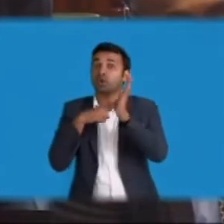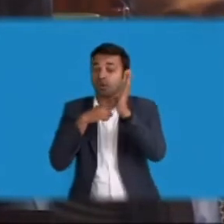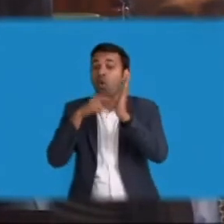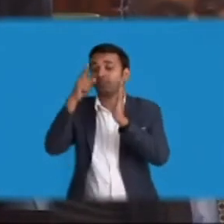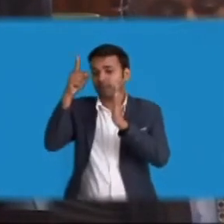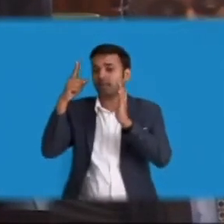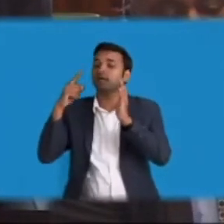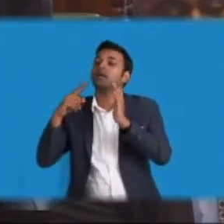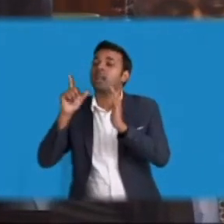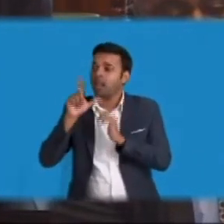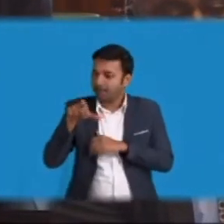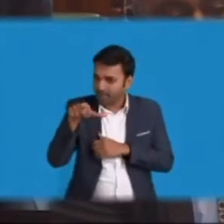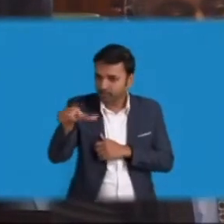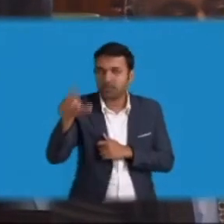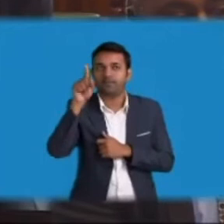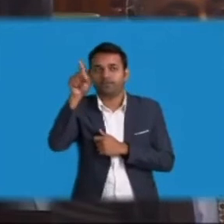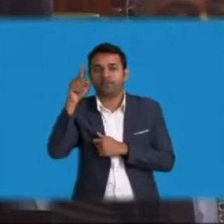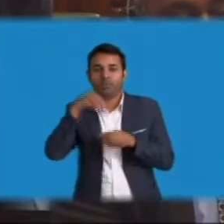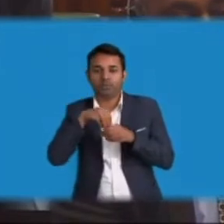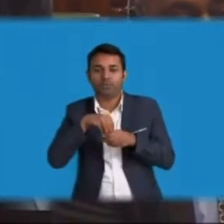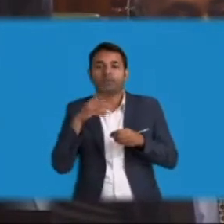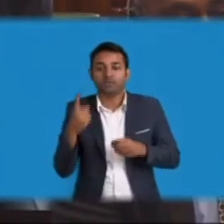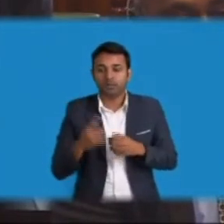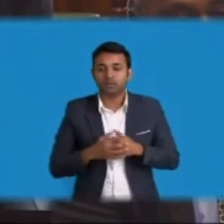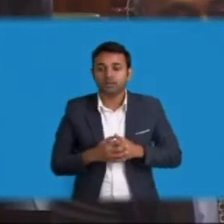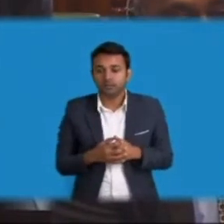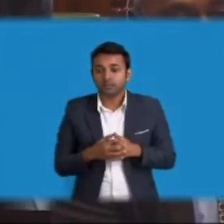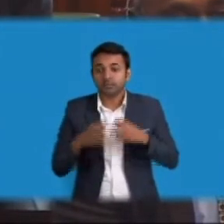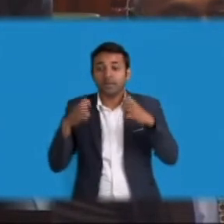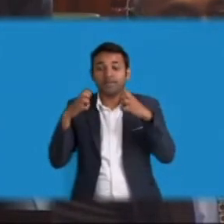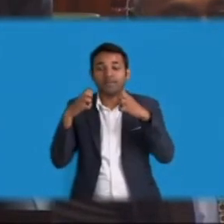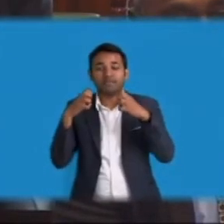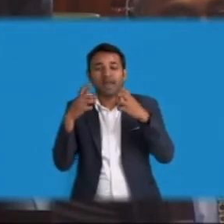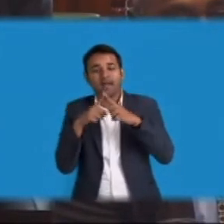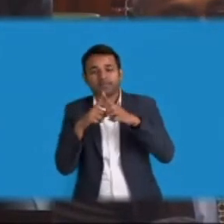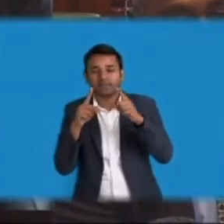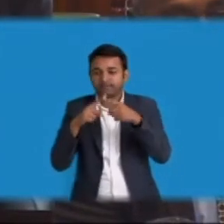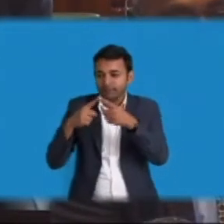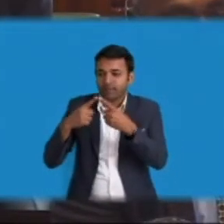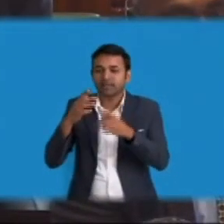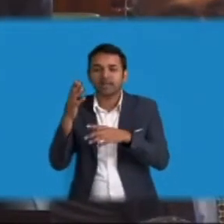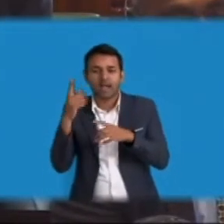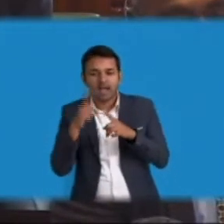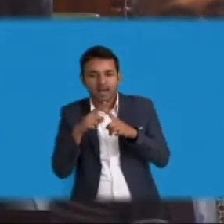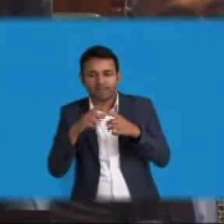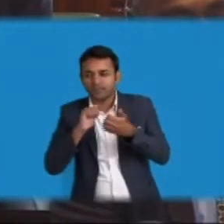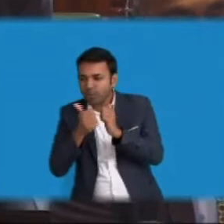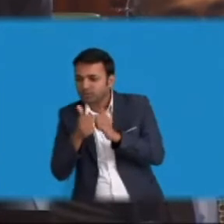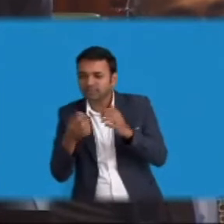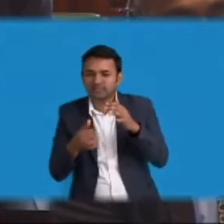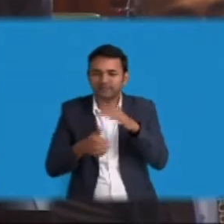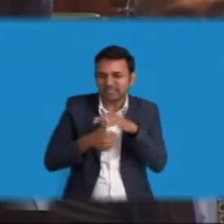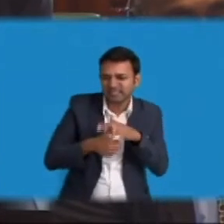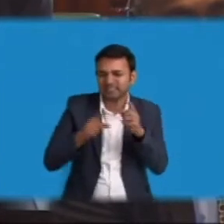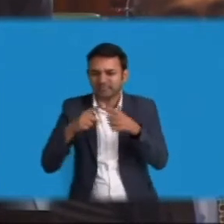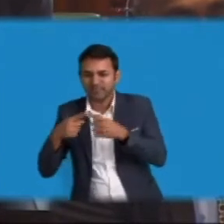Lambasa. Madam Speaker, a multi-purpose sport facility was opened at a cost of $90,000 and